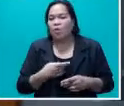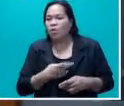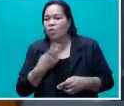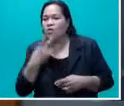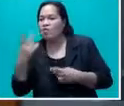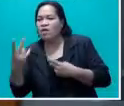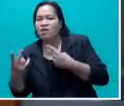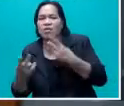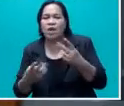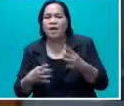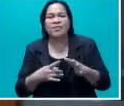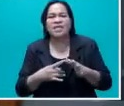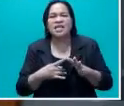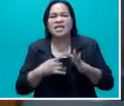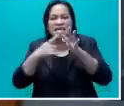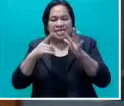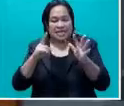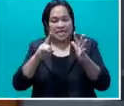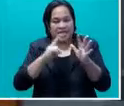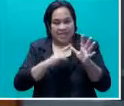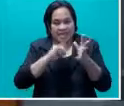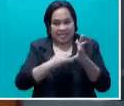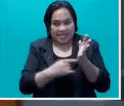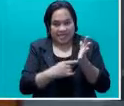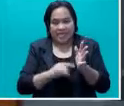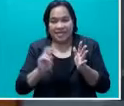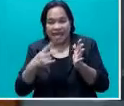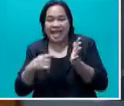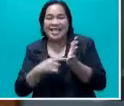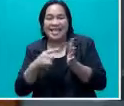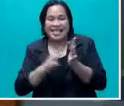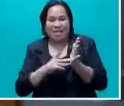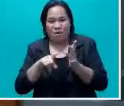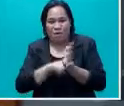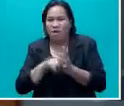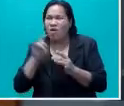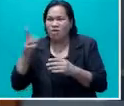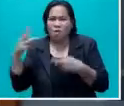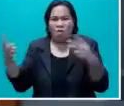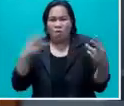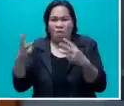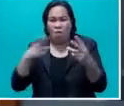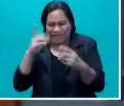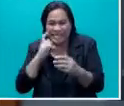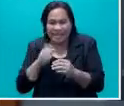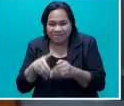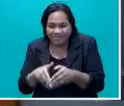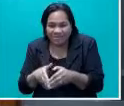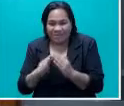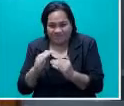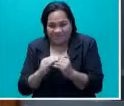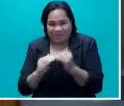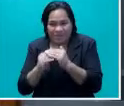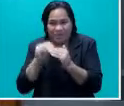parliamentary visit to East Timor. And East Timor was just rebuilding from internal conflict. Honorable Speaker,